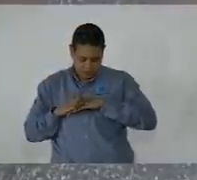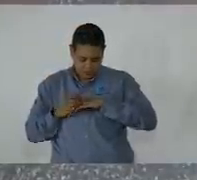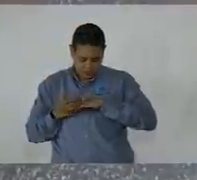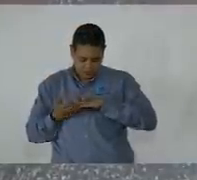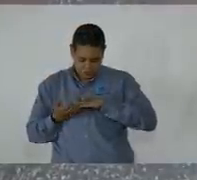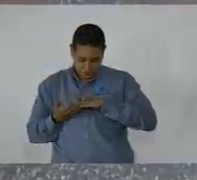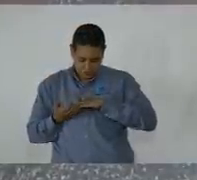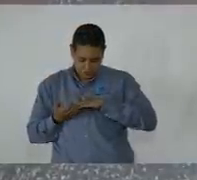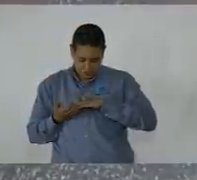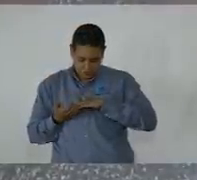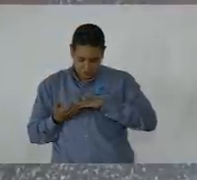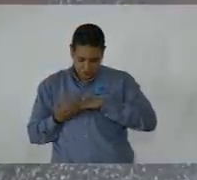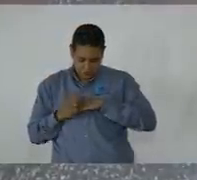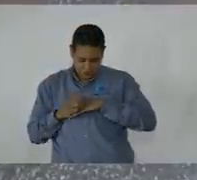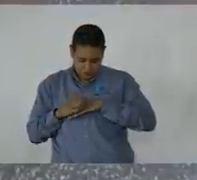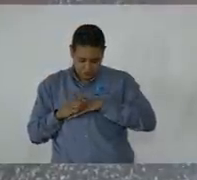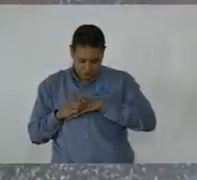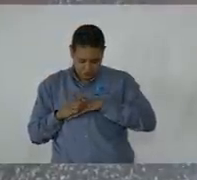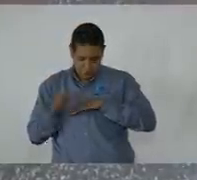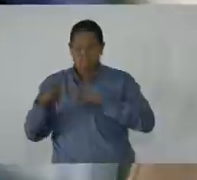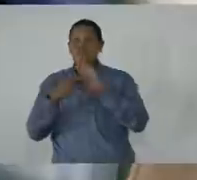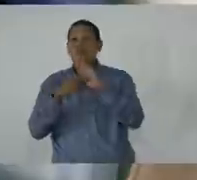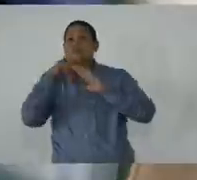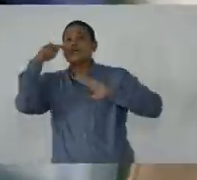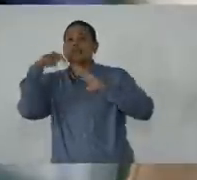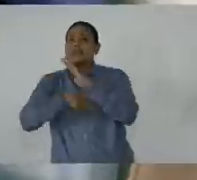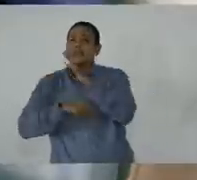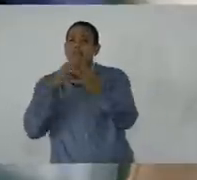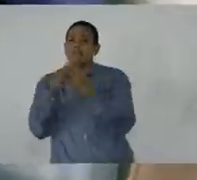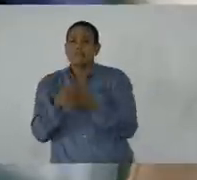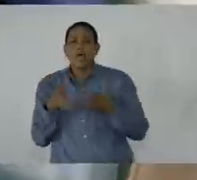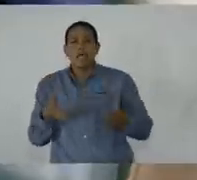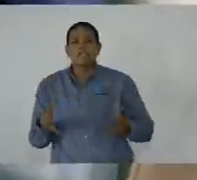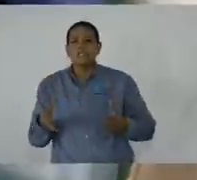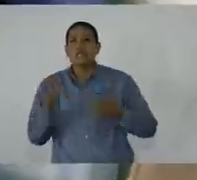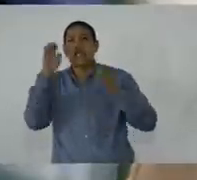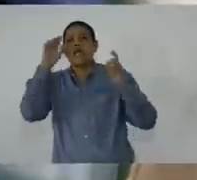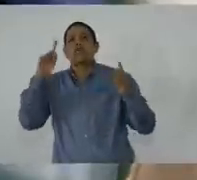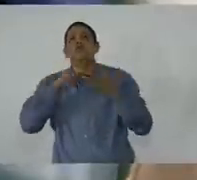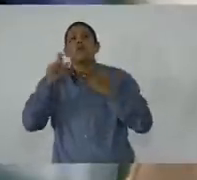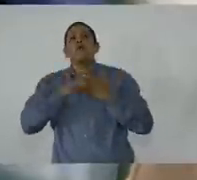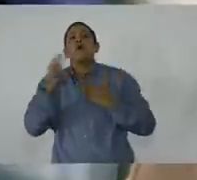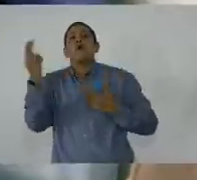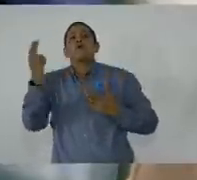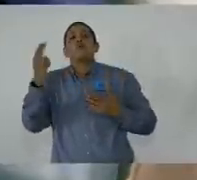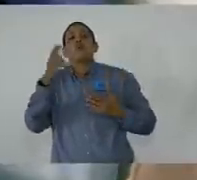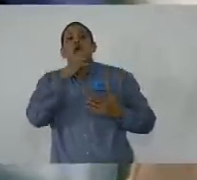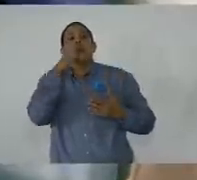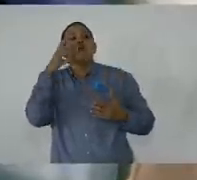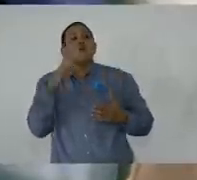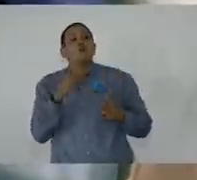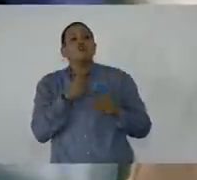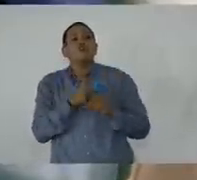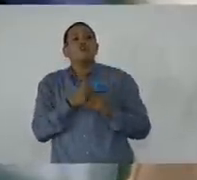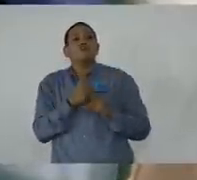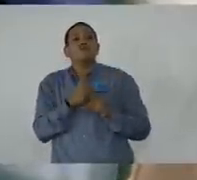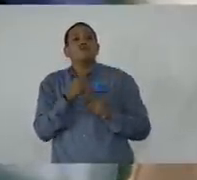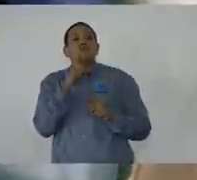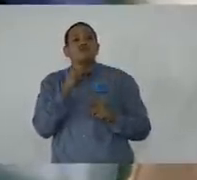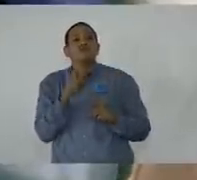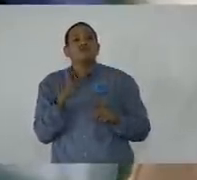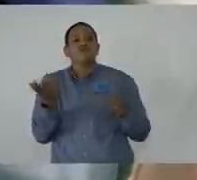our existing educational program and use agriculture now to reinforce literacy and